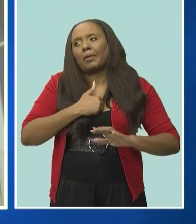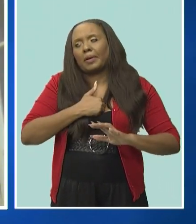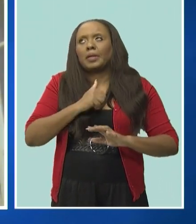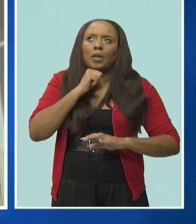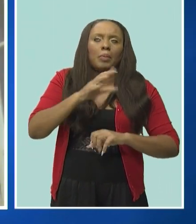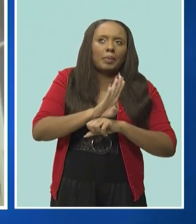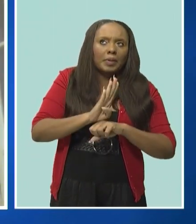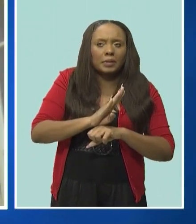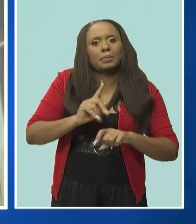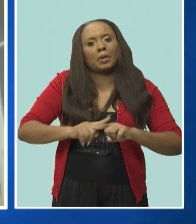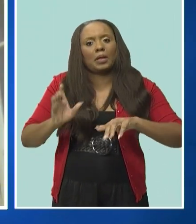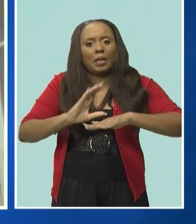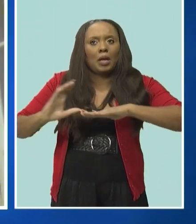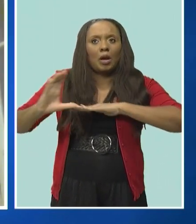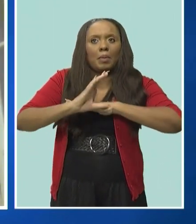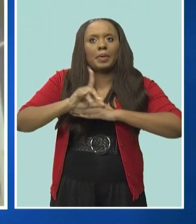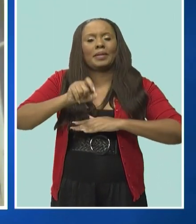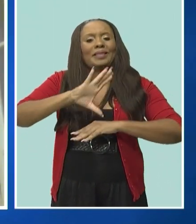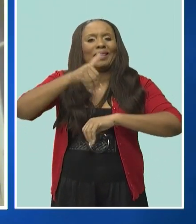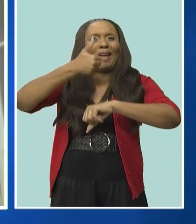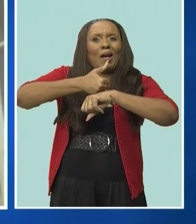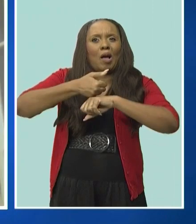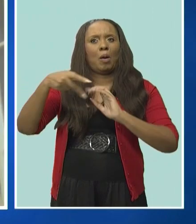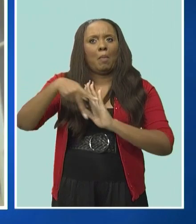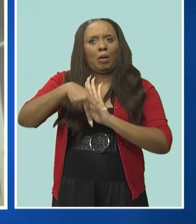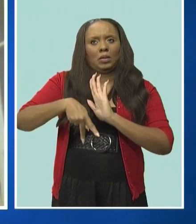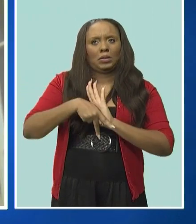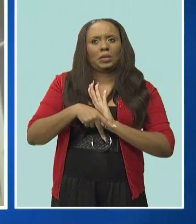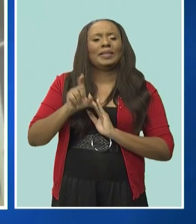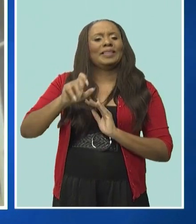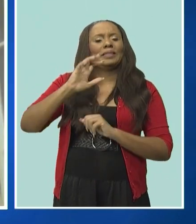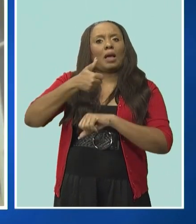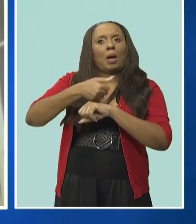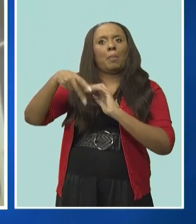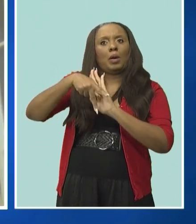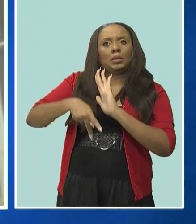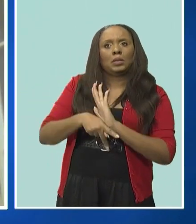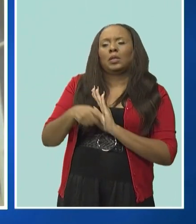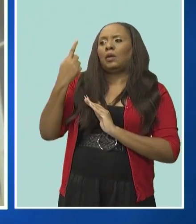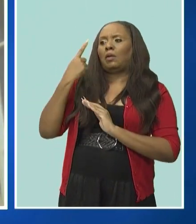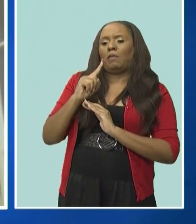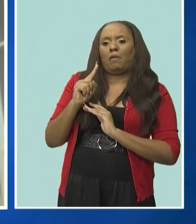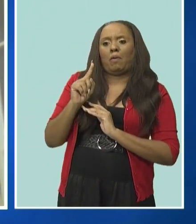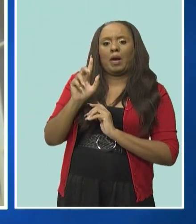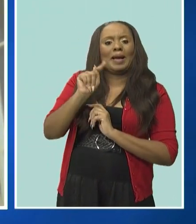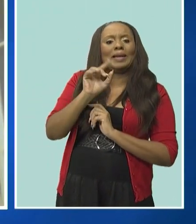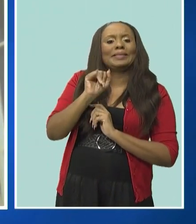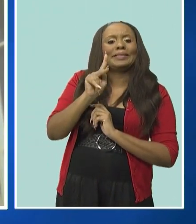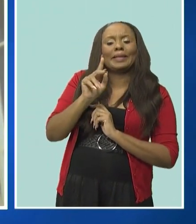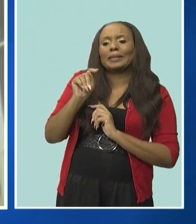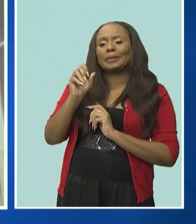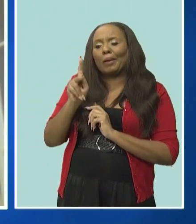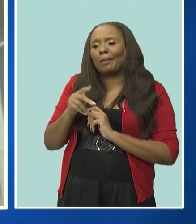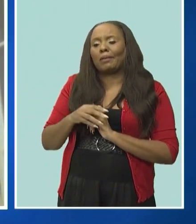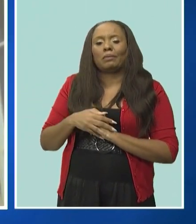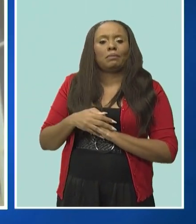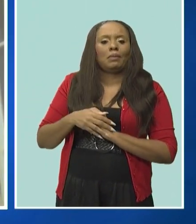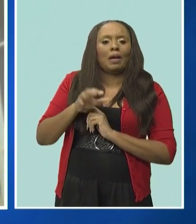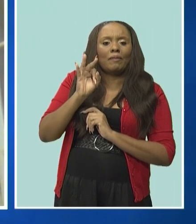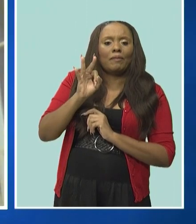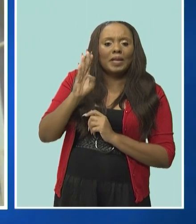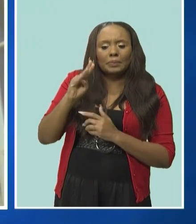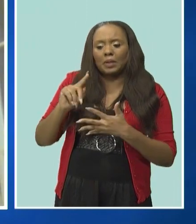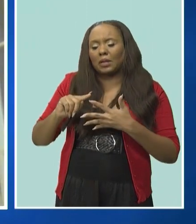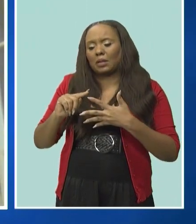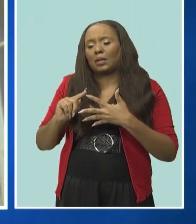region has to develop a policy now on these tools such as TikTok, Facebook, we can go